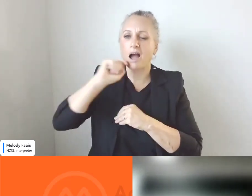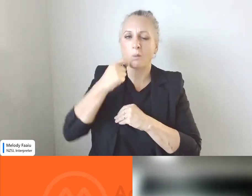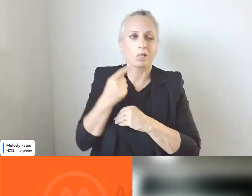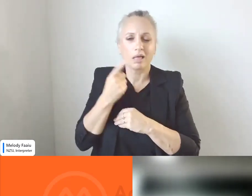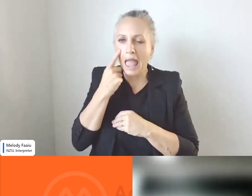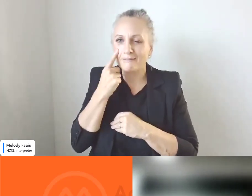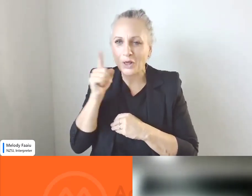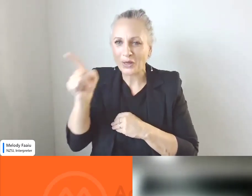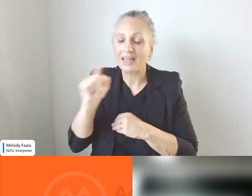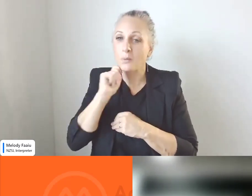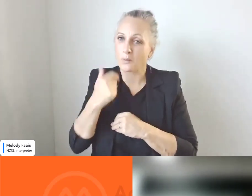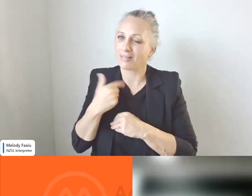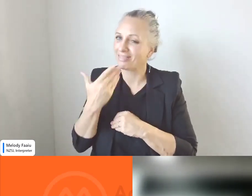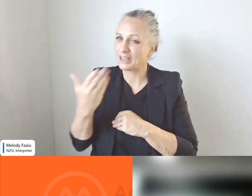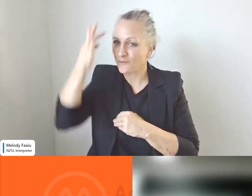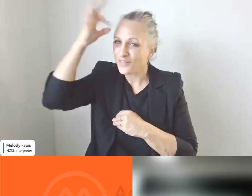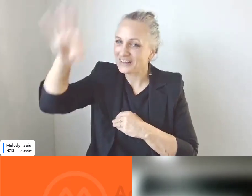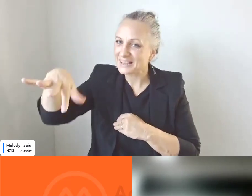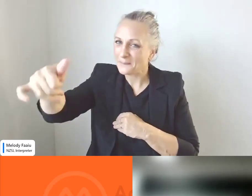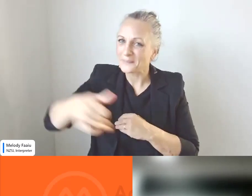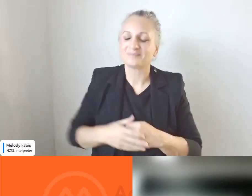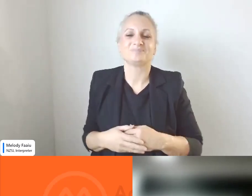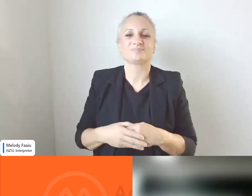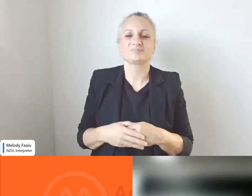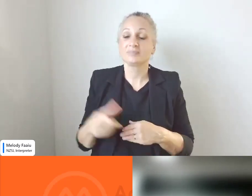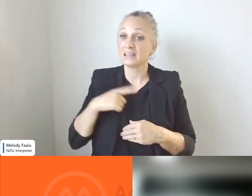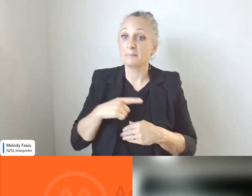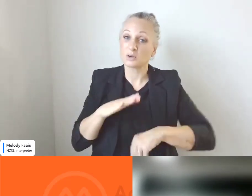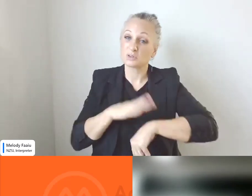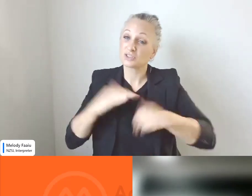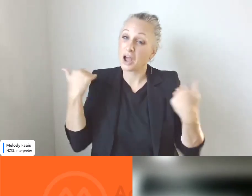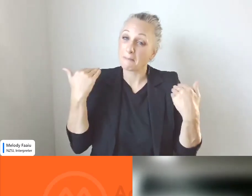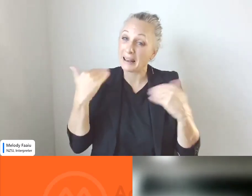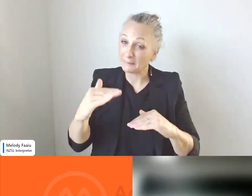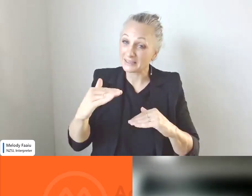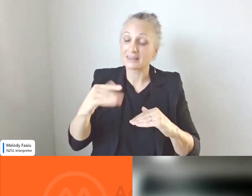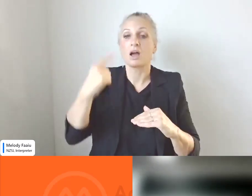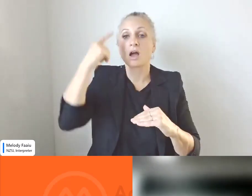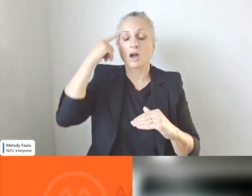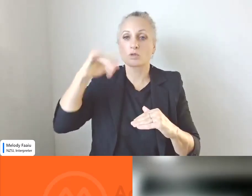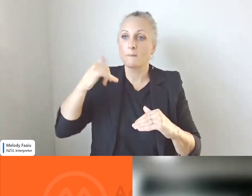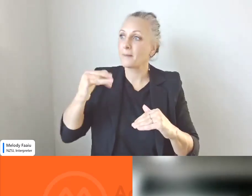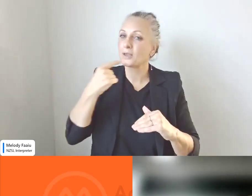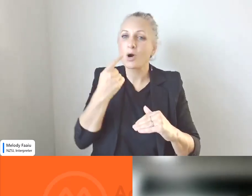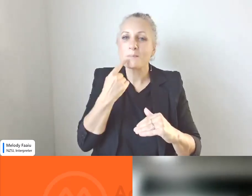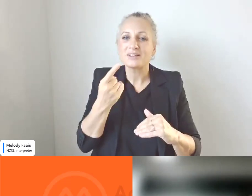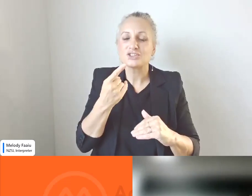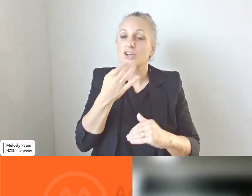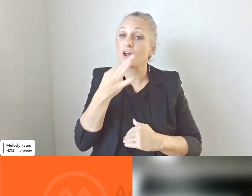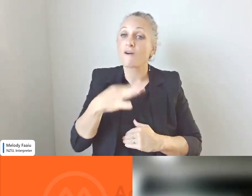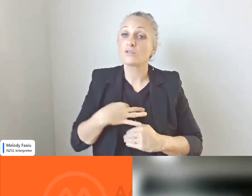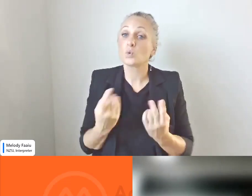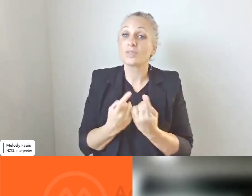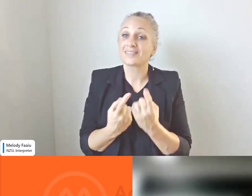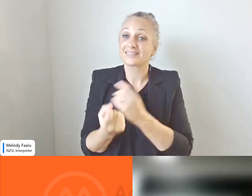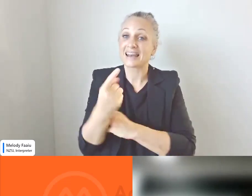look at. So I thought I'd just, in the interest of time, mention just a few things happening for context for